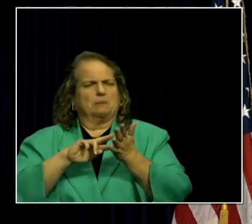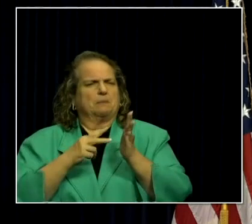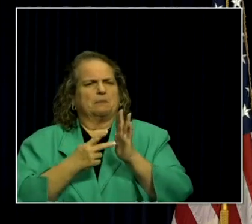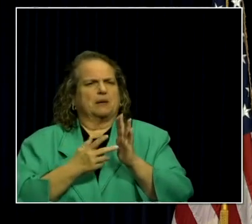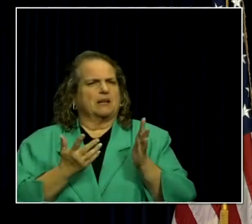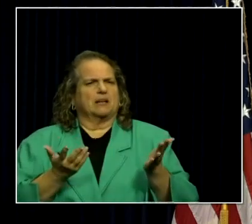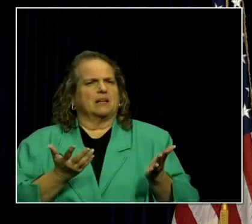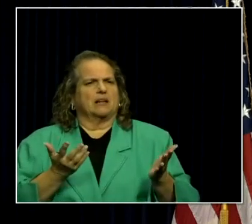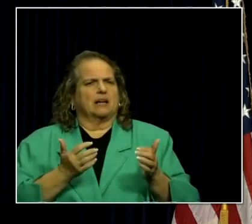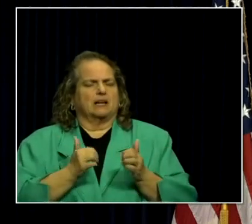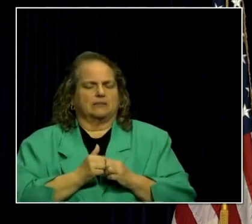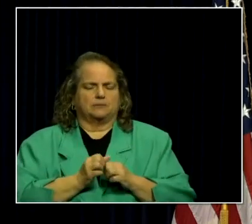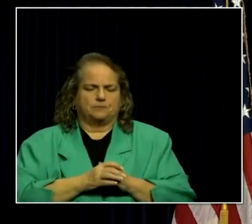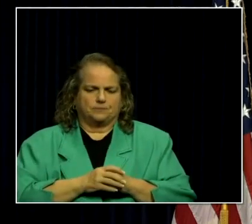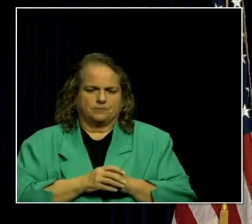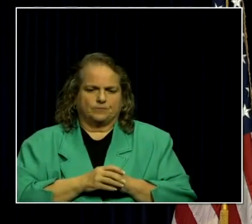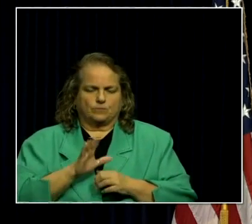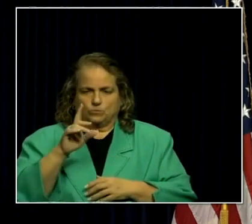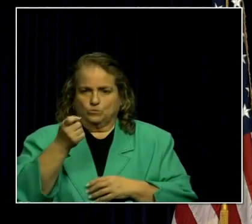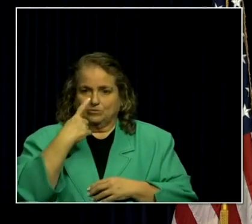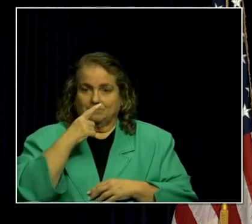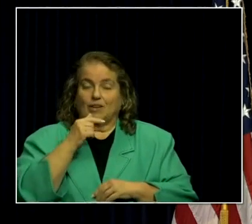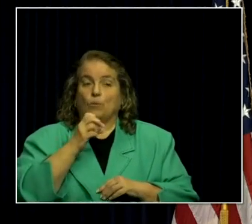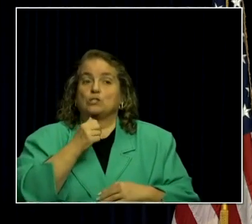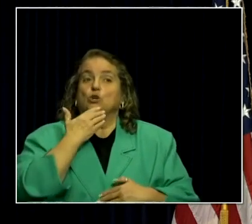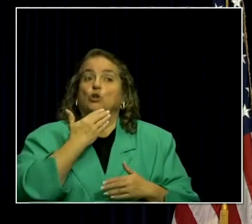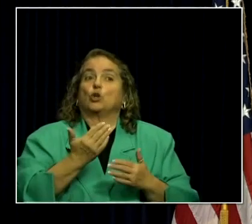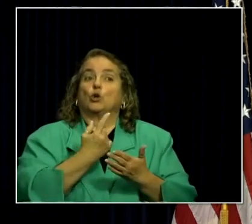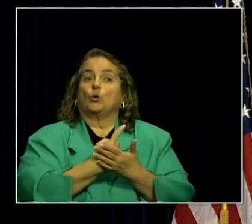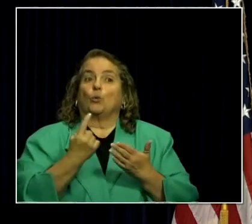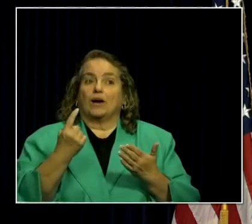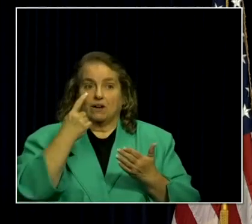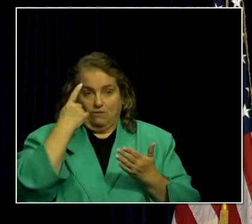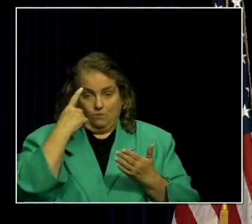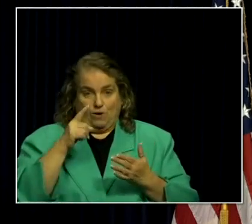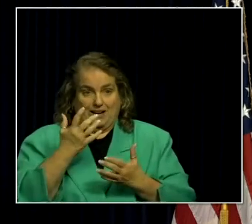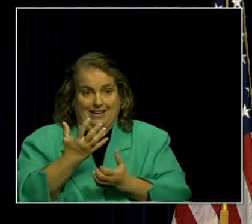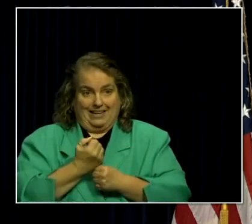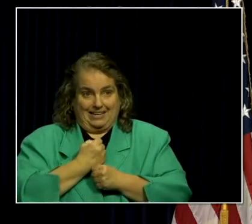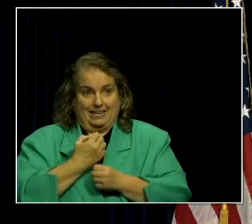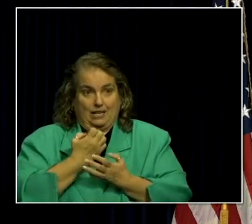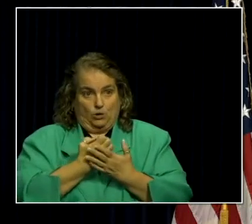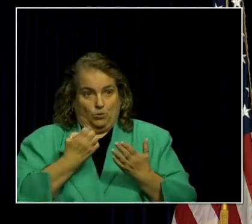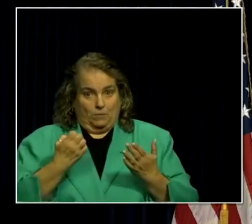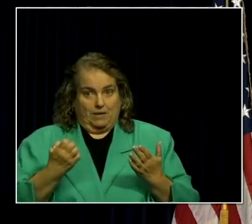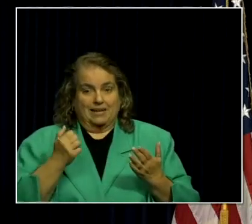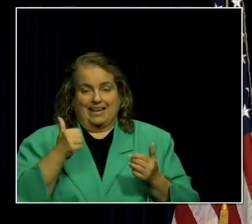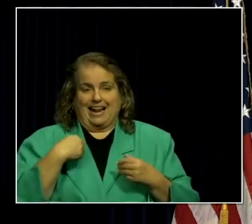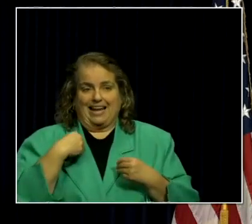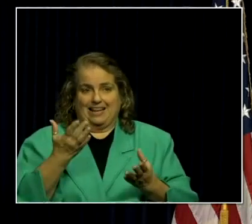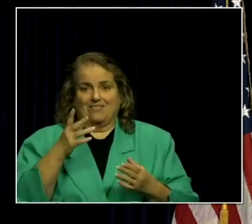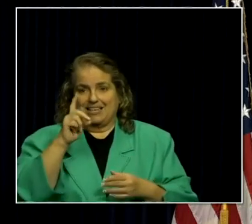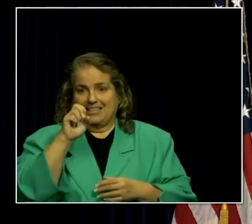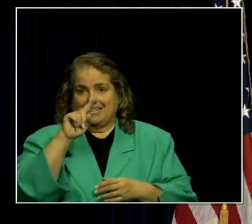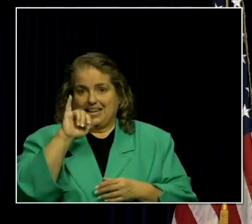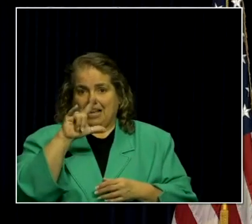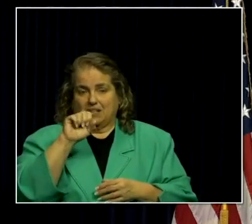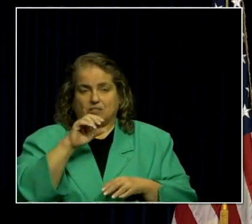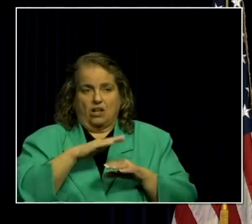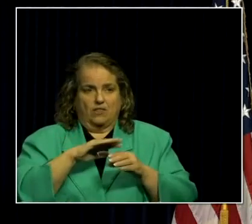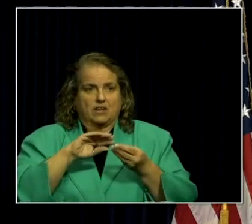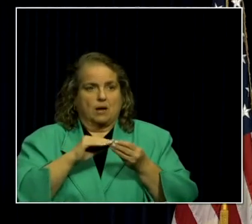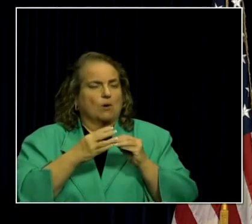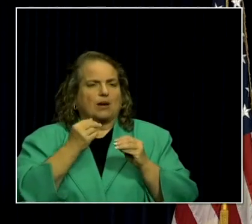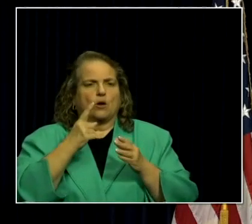the PPE? The question was, I'd said it was a good week for PPE. Can I give details on the numbers, and what is